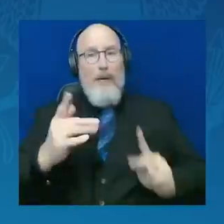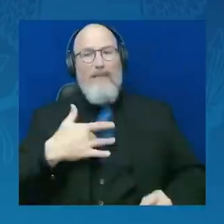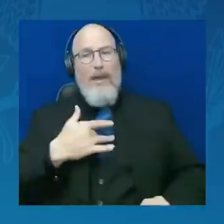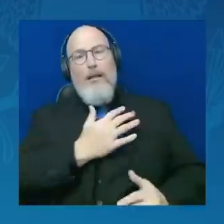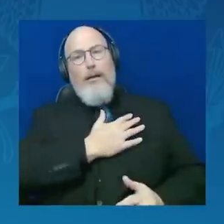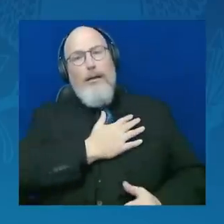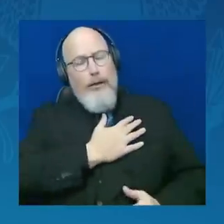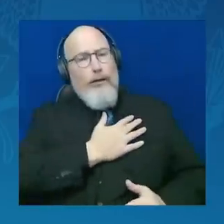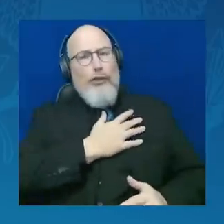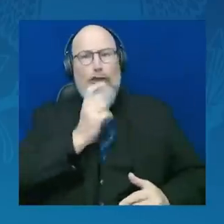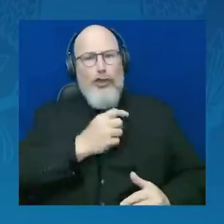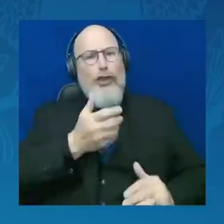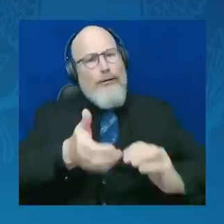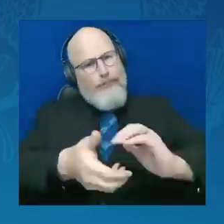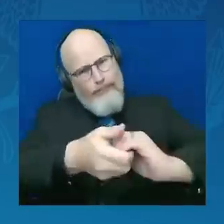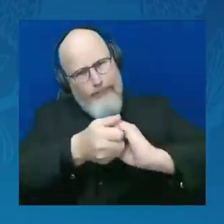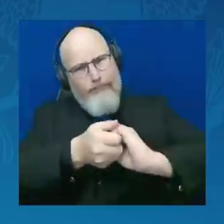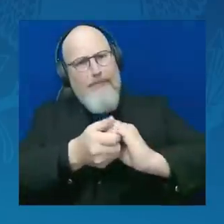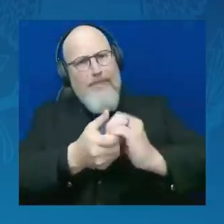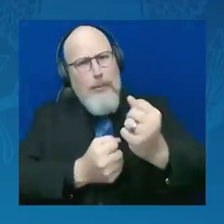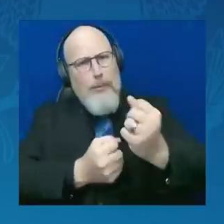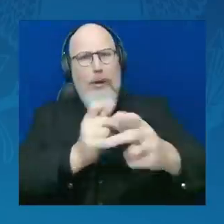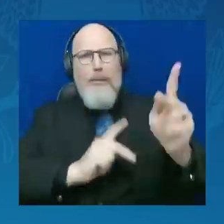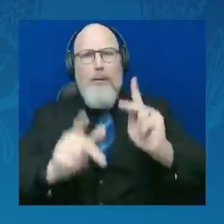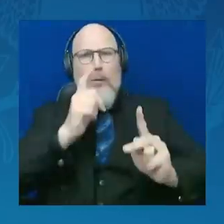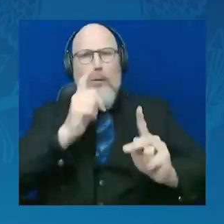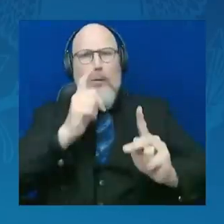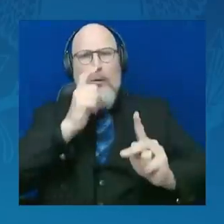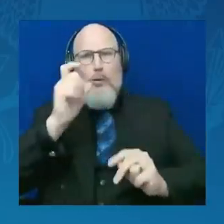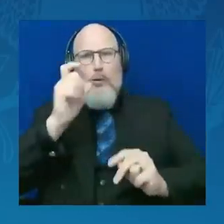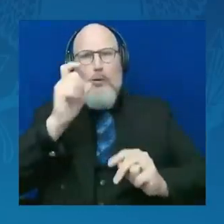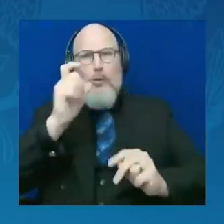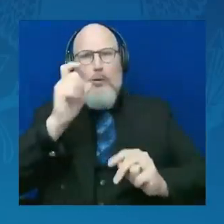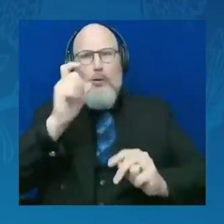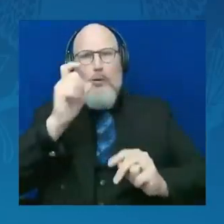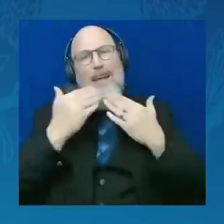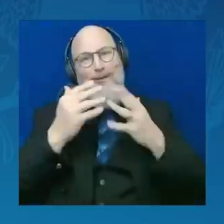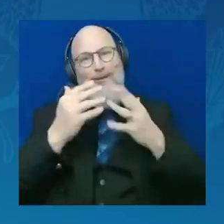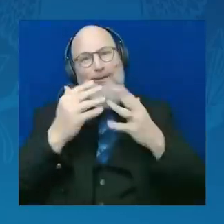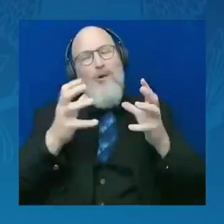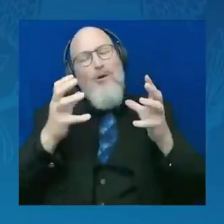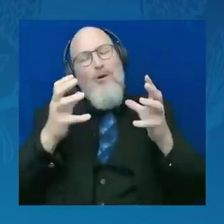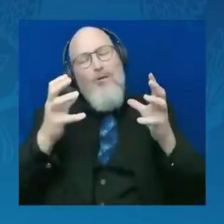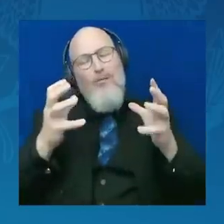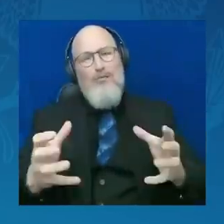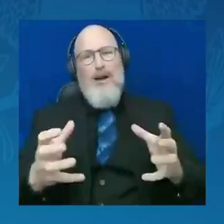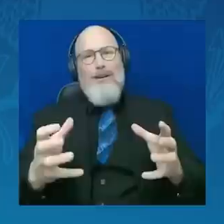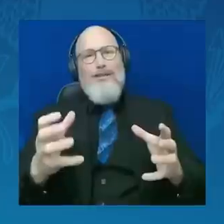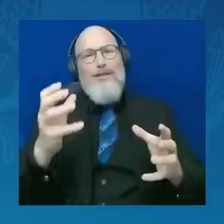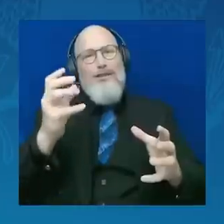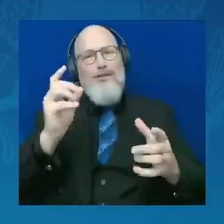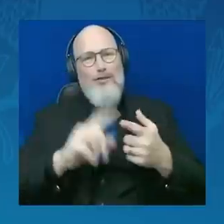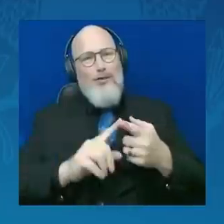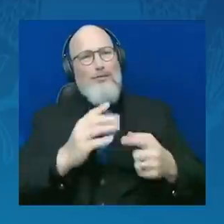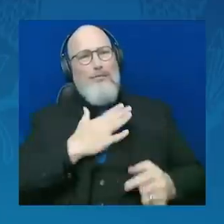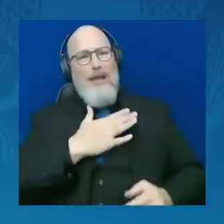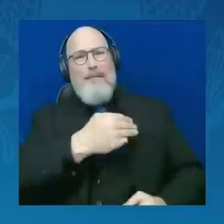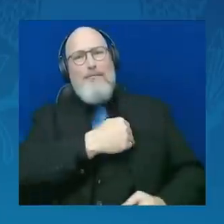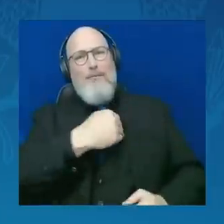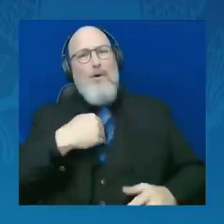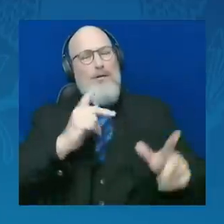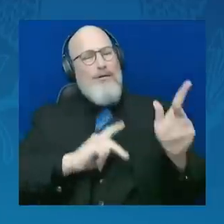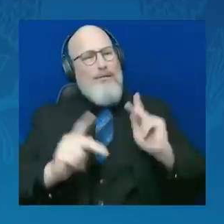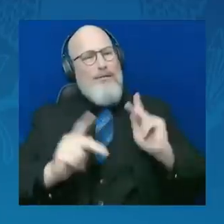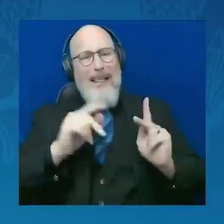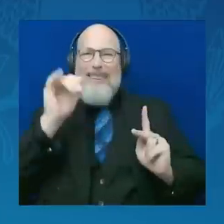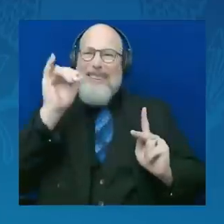hand to the people in need. And I thank you so much for this to my fellow Polish people. This is a reason to be proud for